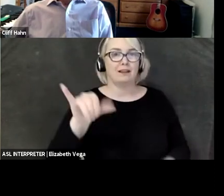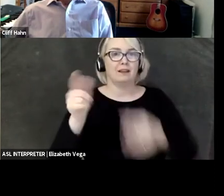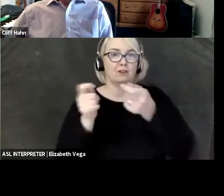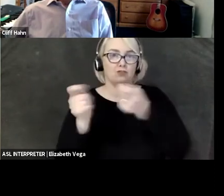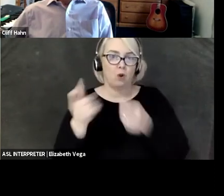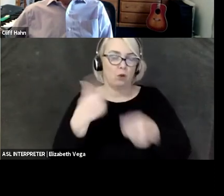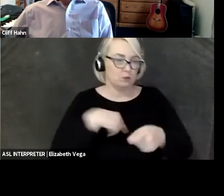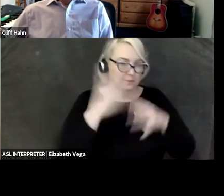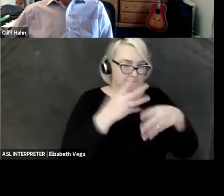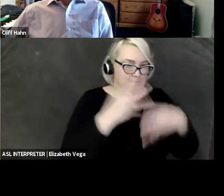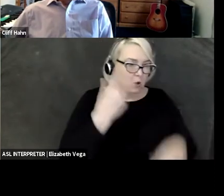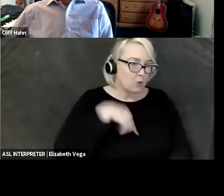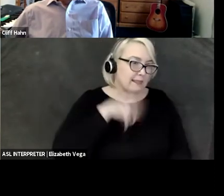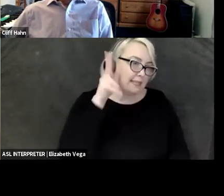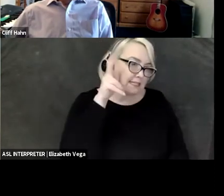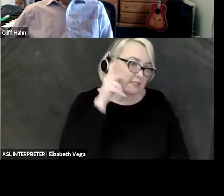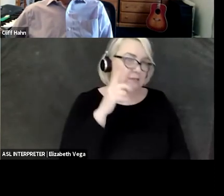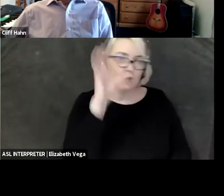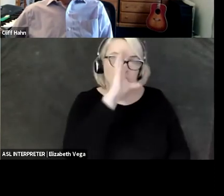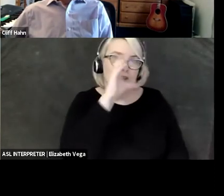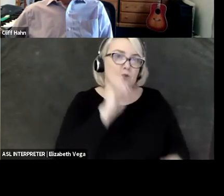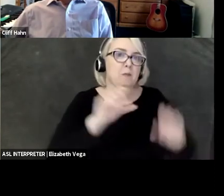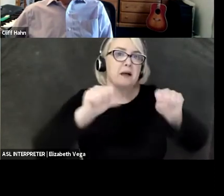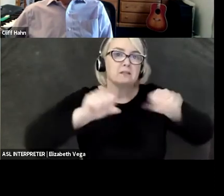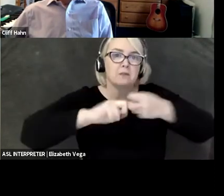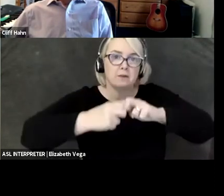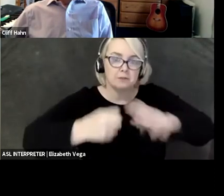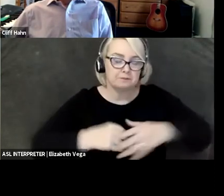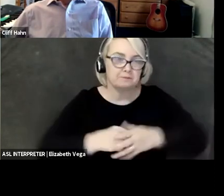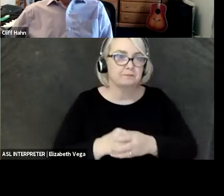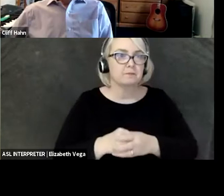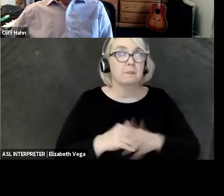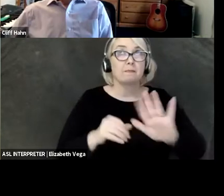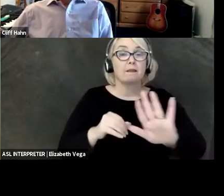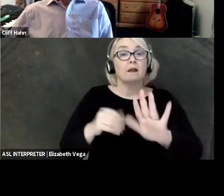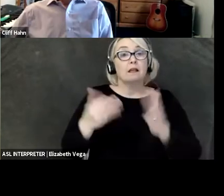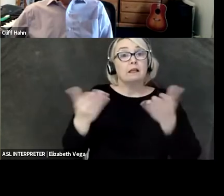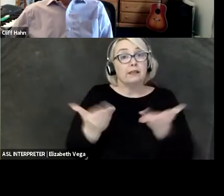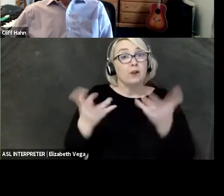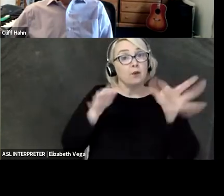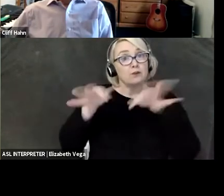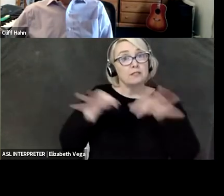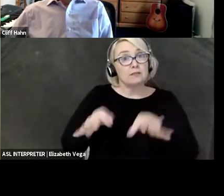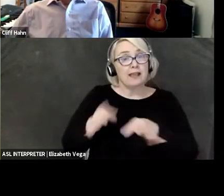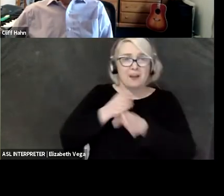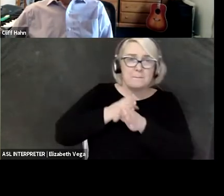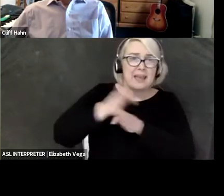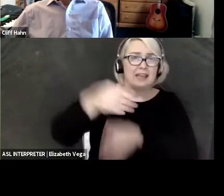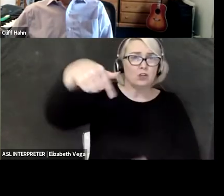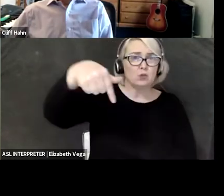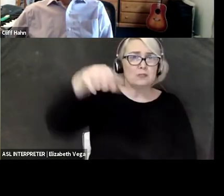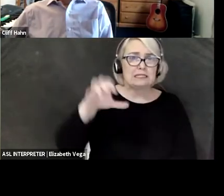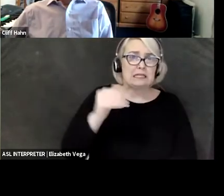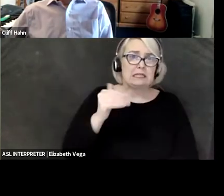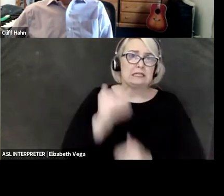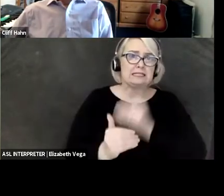of different possible issues. Now, it's worth noting that the main quality control steps that are done on any sort